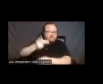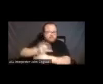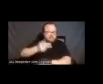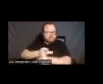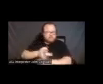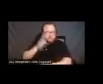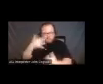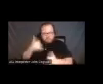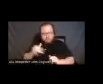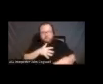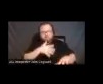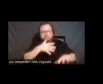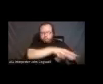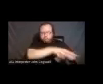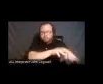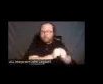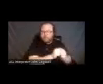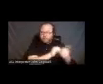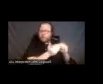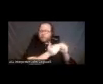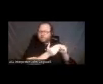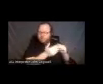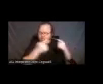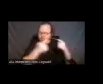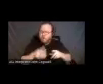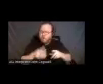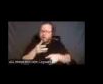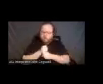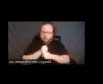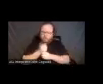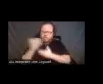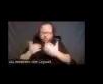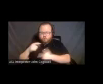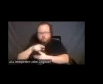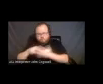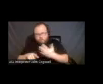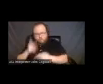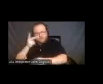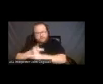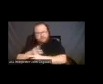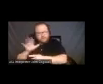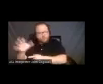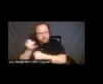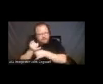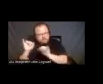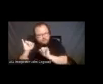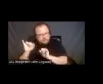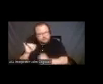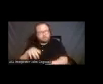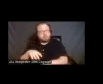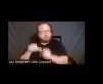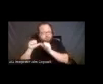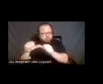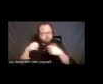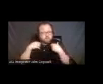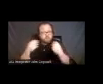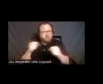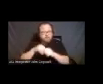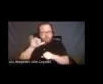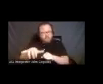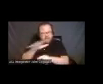integrated into the community while receiving the supports that allow them to keep independence and stay well in those settings.